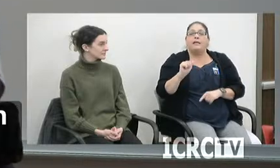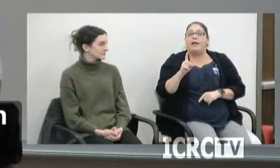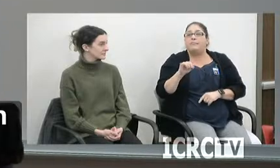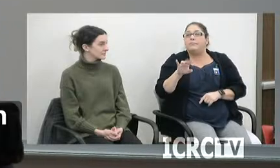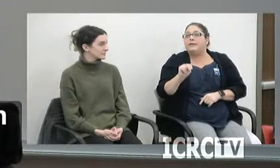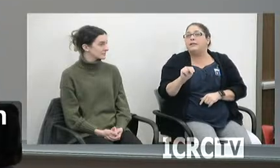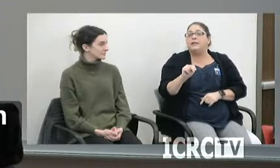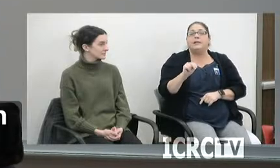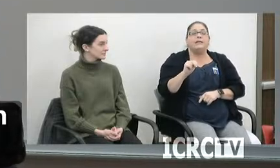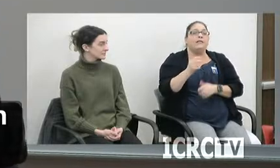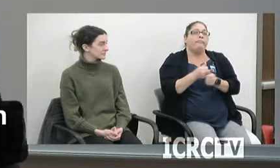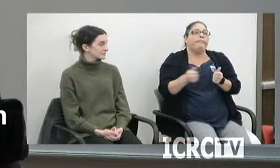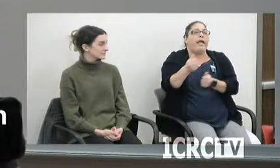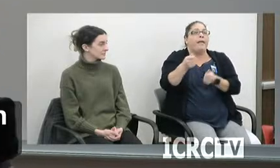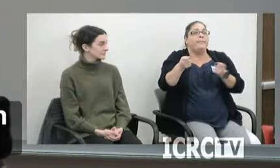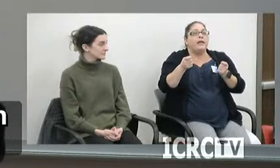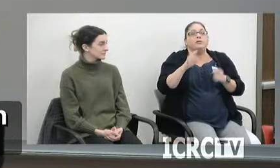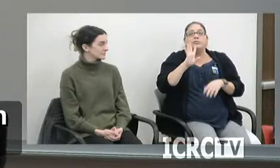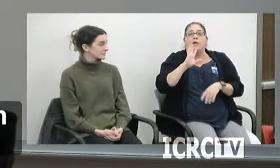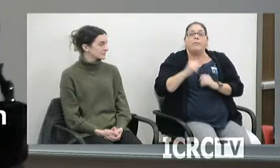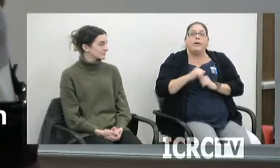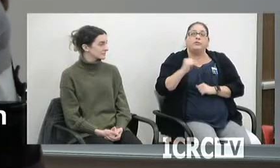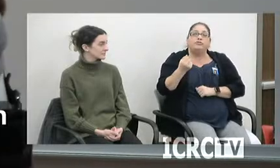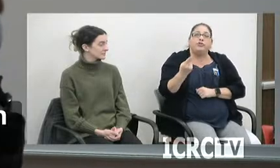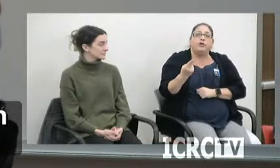we heard somebody speak tonight about Josh Kaufman's